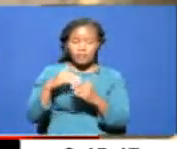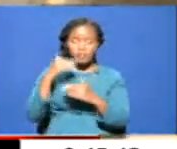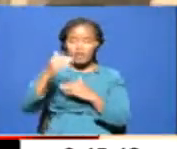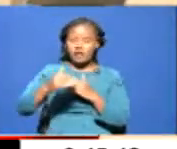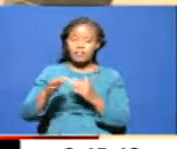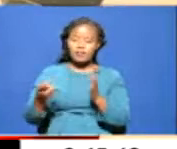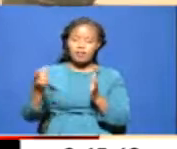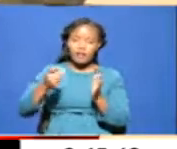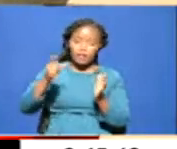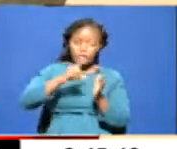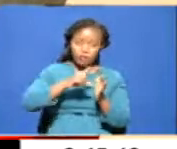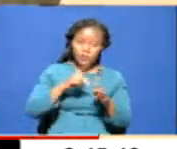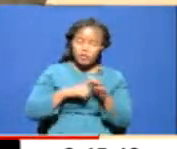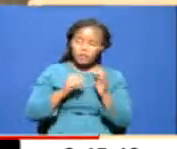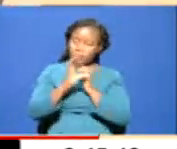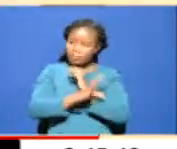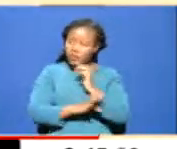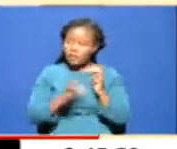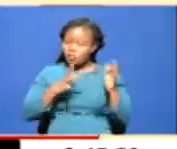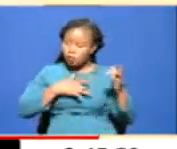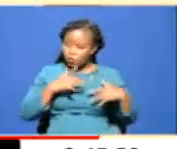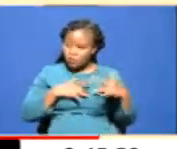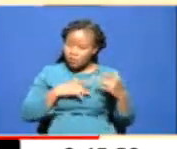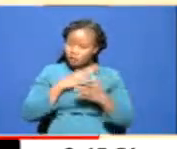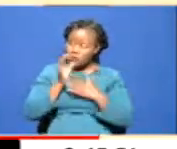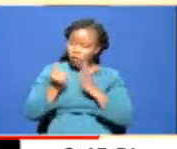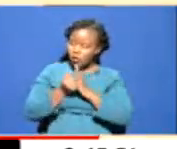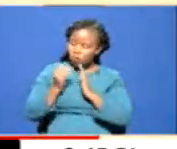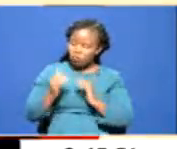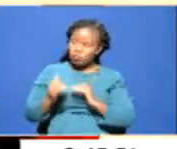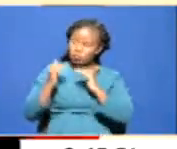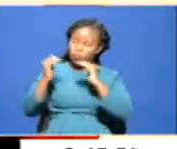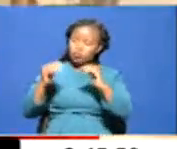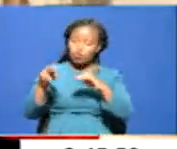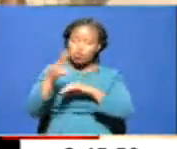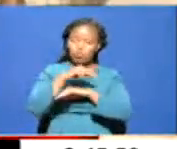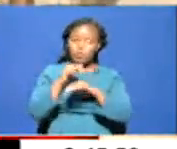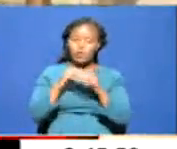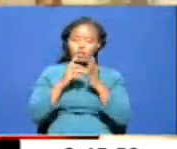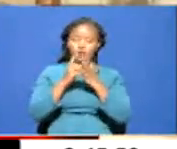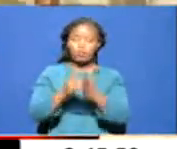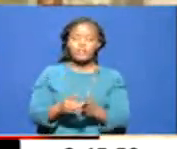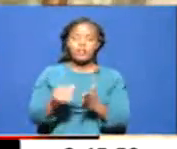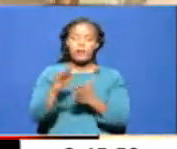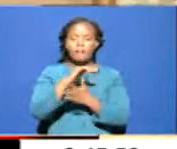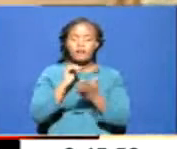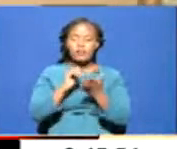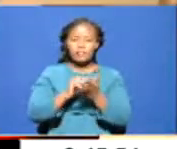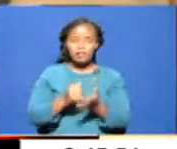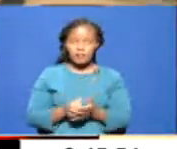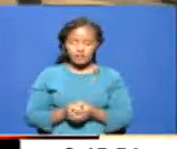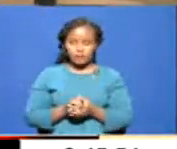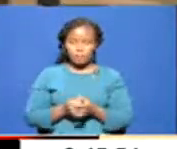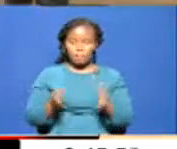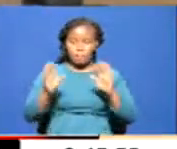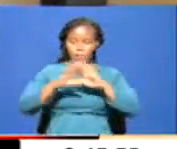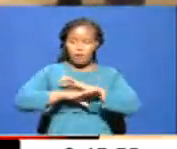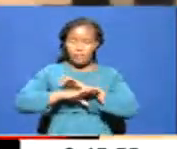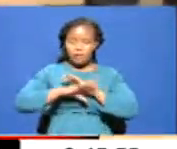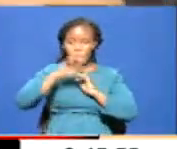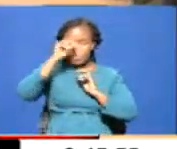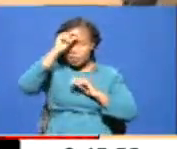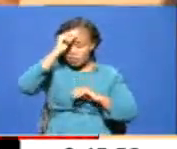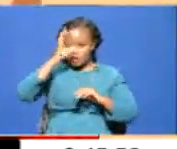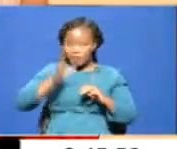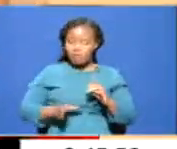regulator considers moving its servers to the National Data Center. Central Bank Deputy Governor Sheila Mbijiwe led